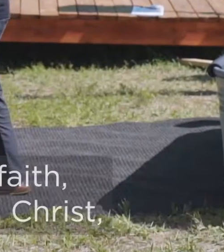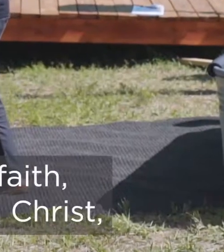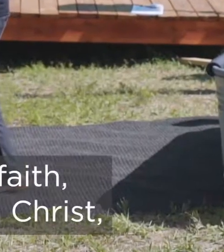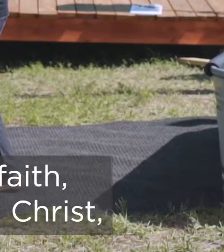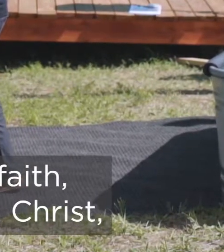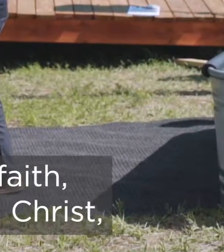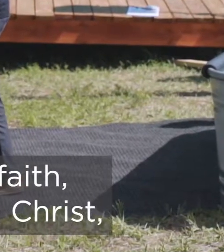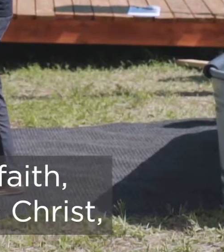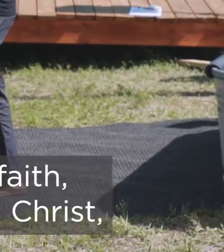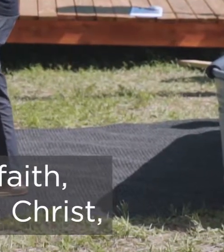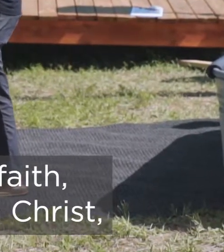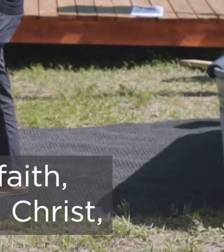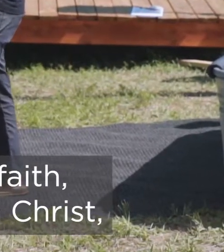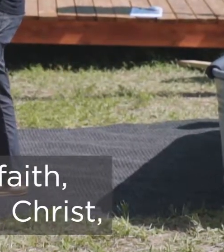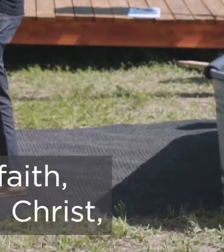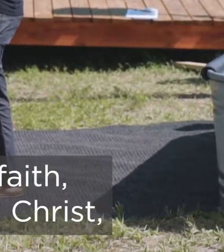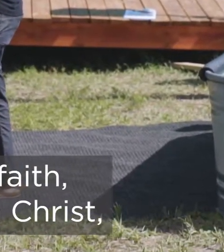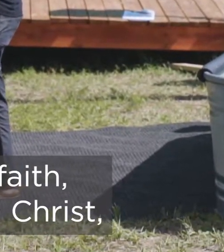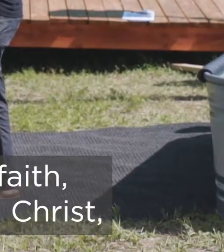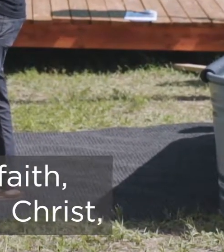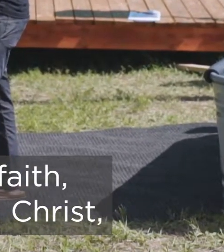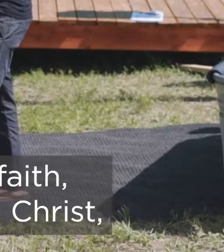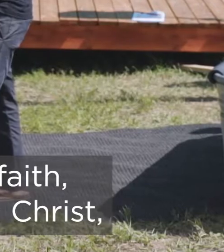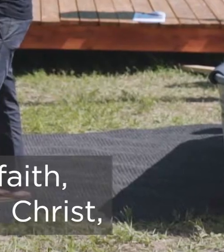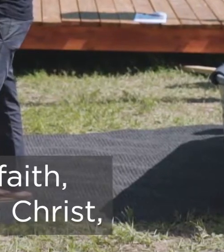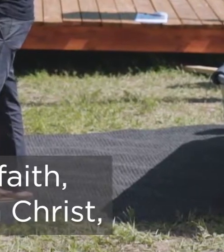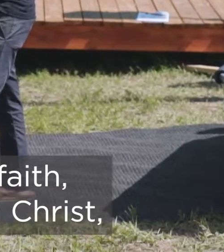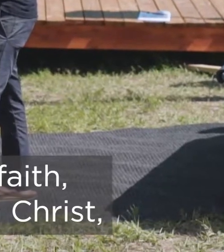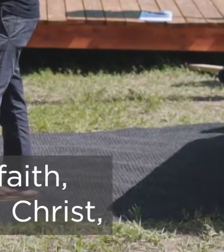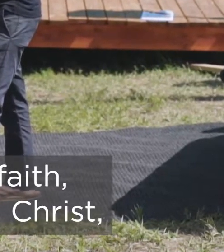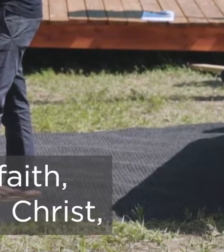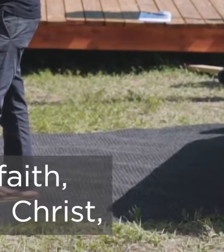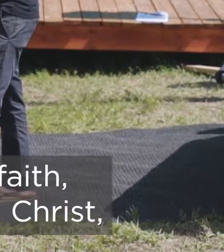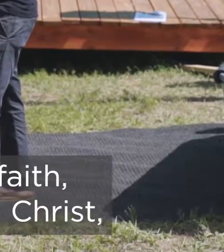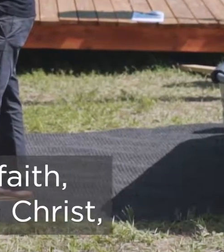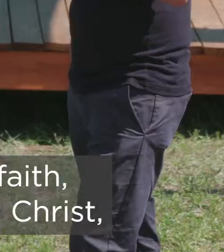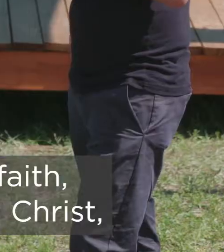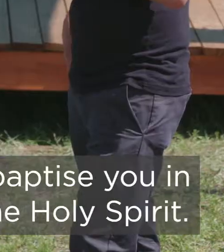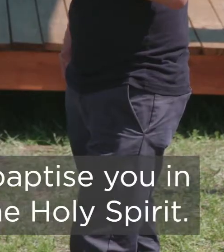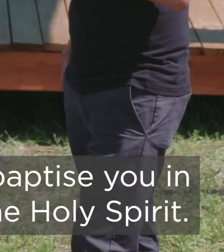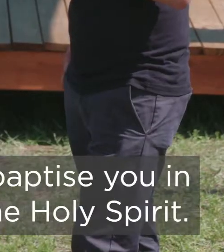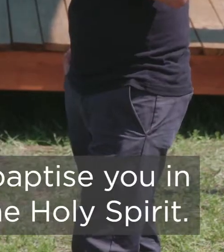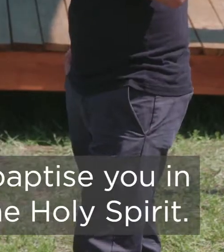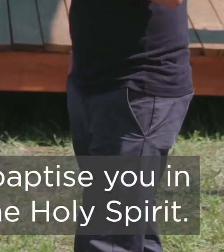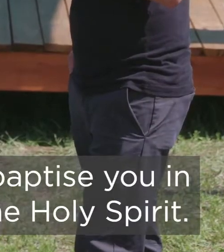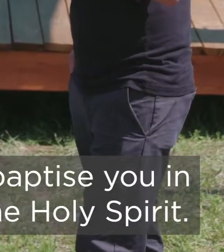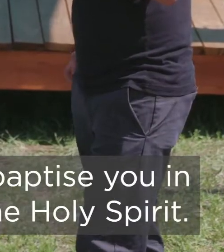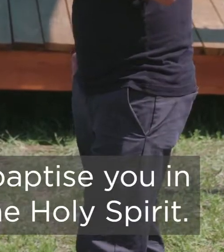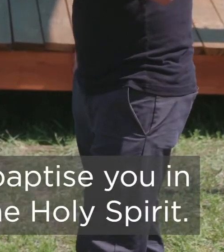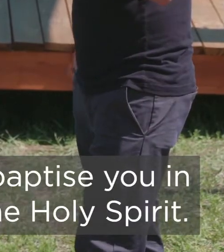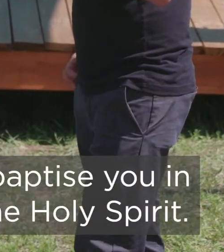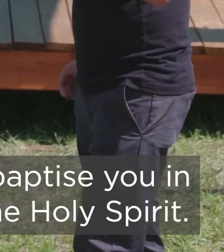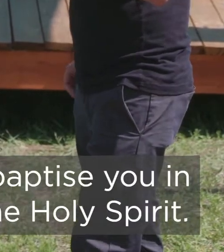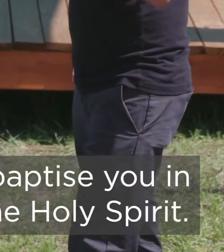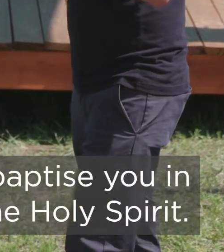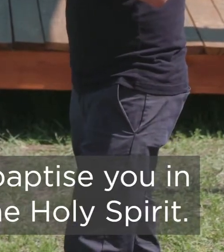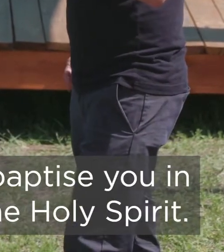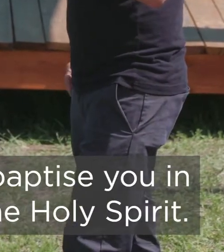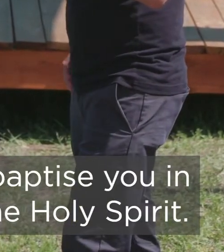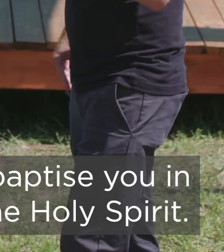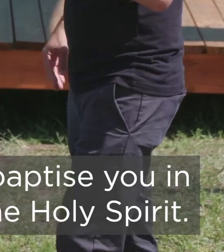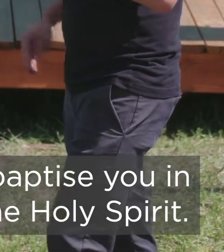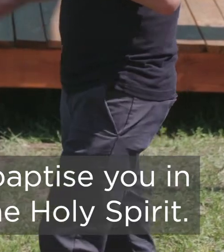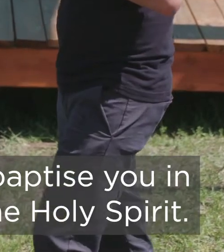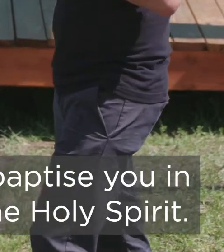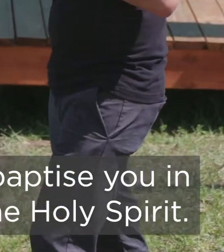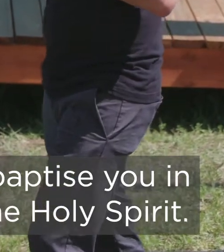Because of your profession of faith, because of your relationship with Christ, it is Tim and I's just honor